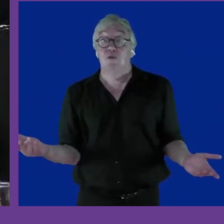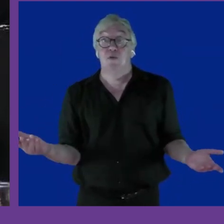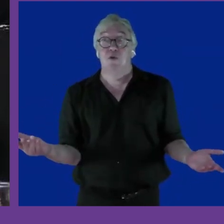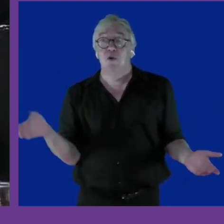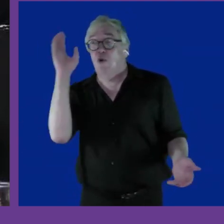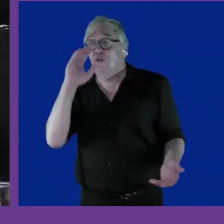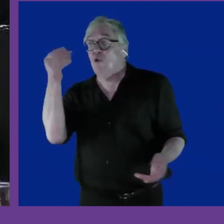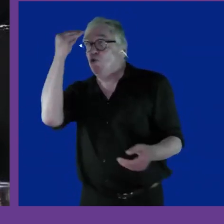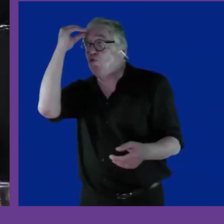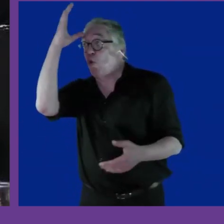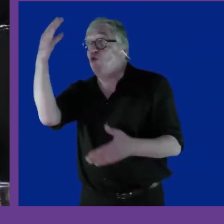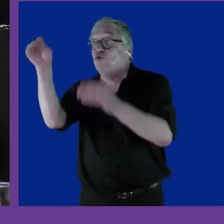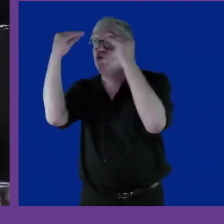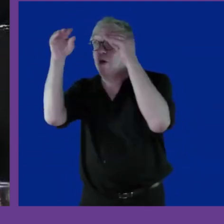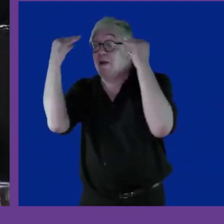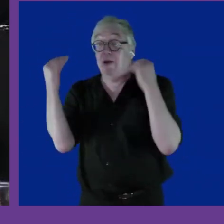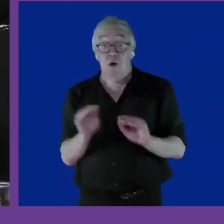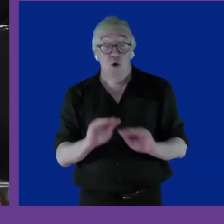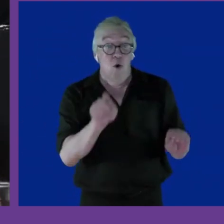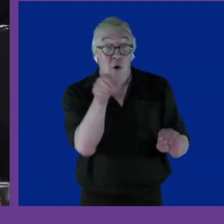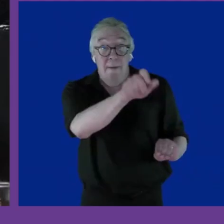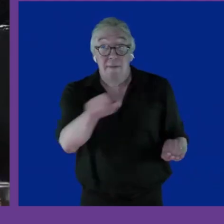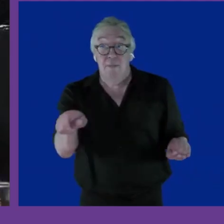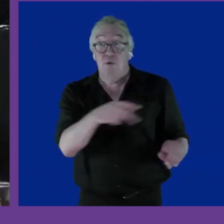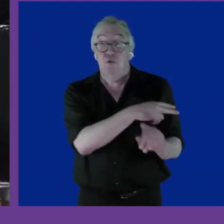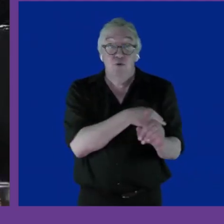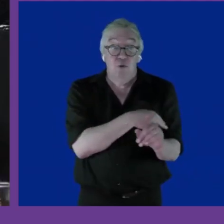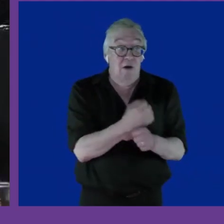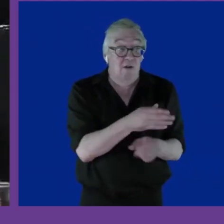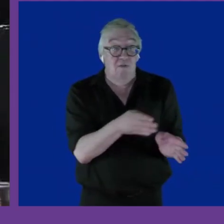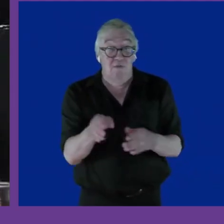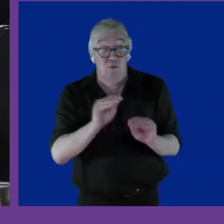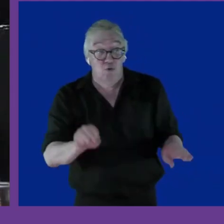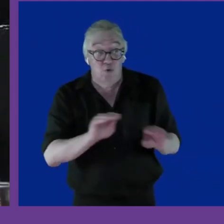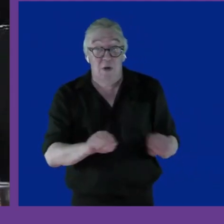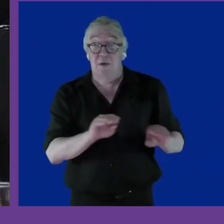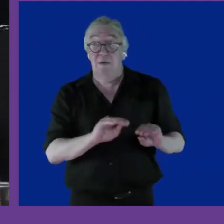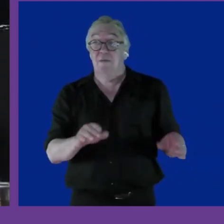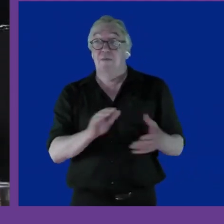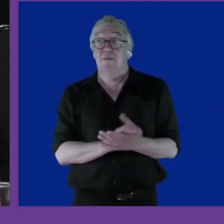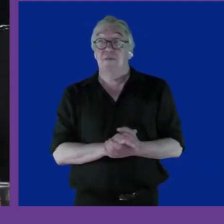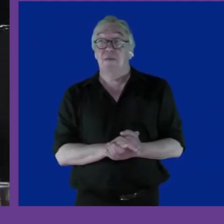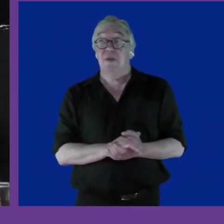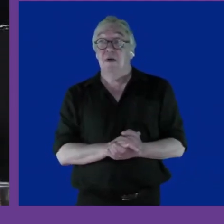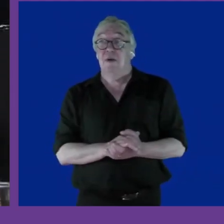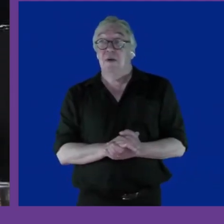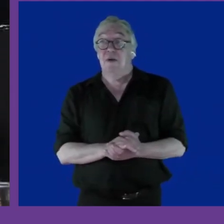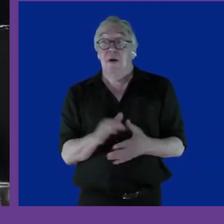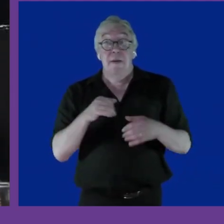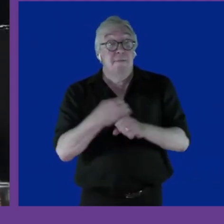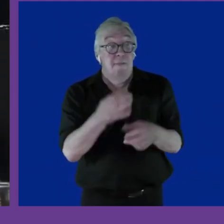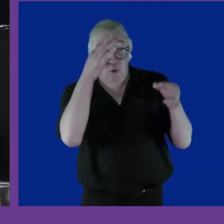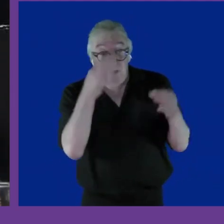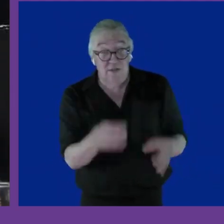knowledge, training your people, training your staff, people who make decisions, who